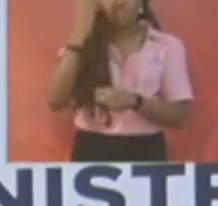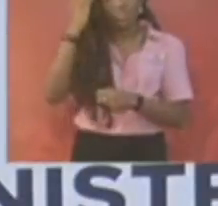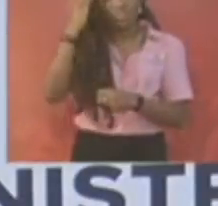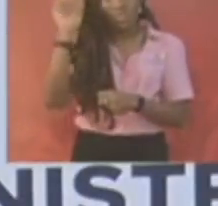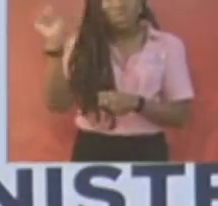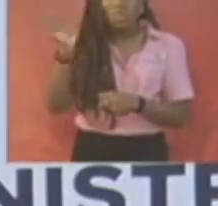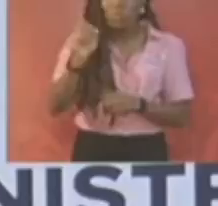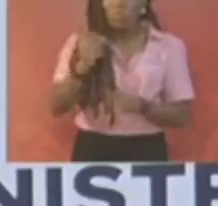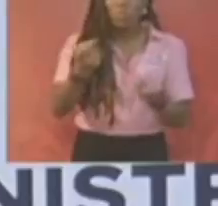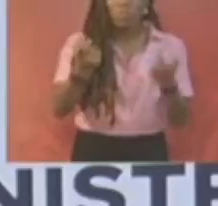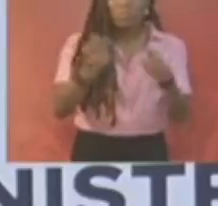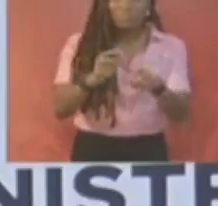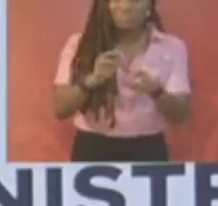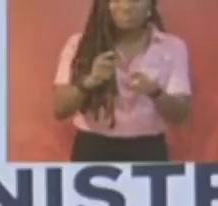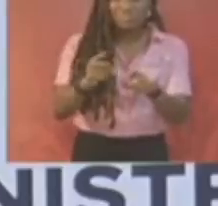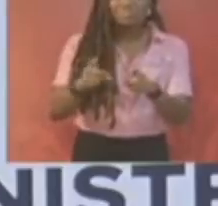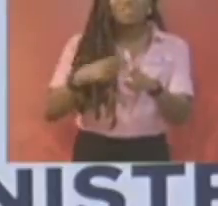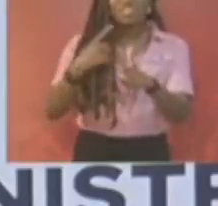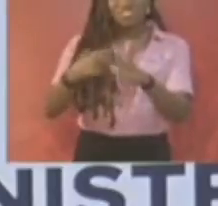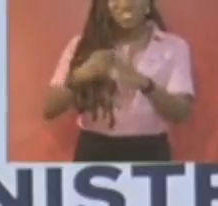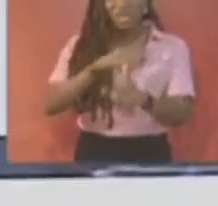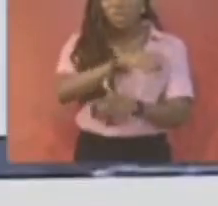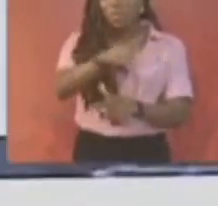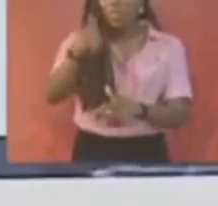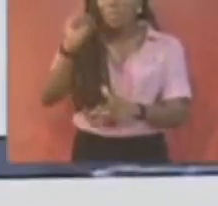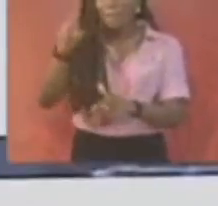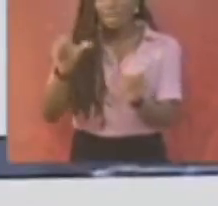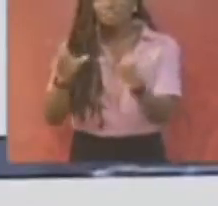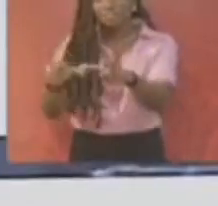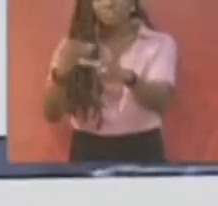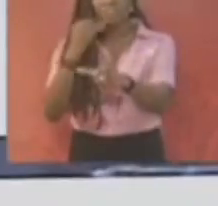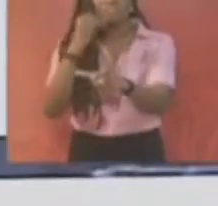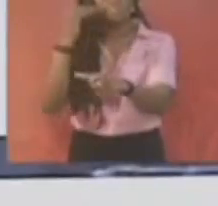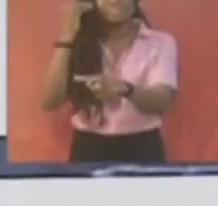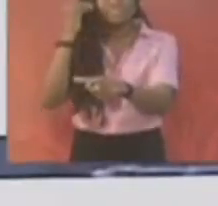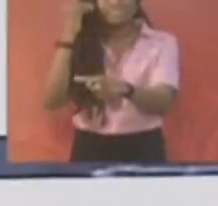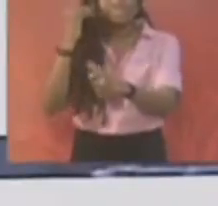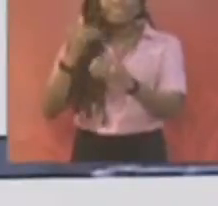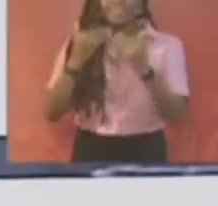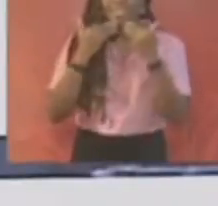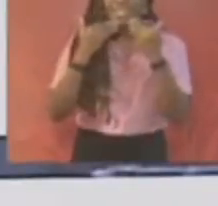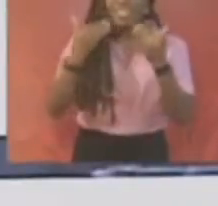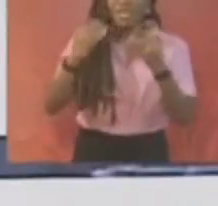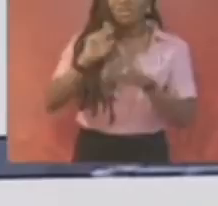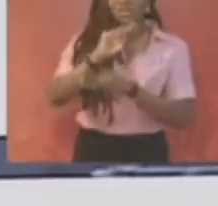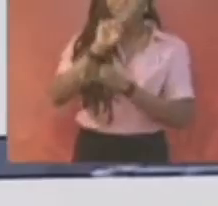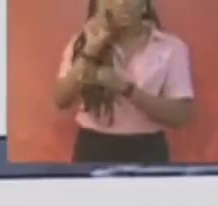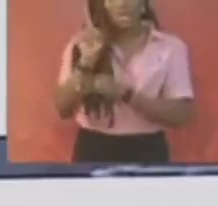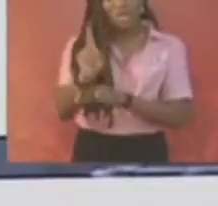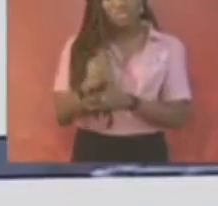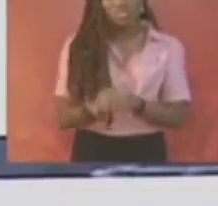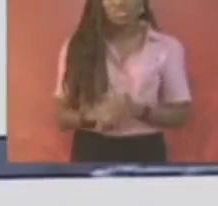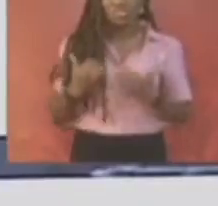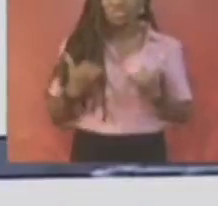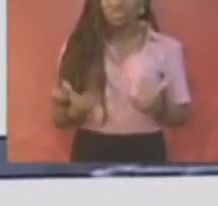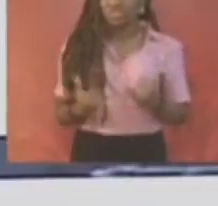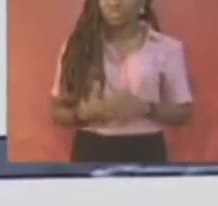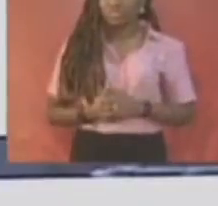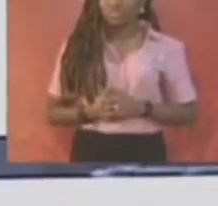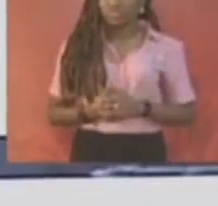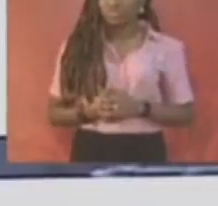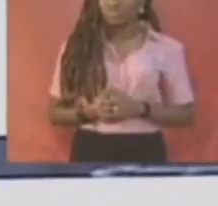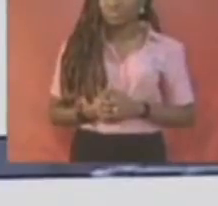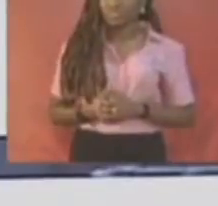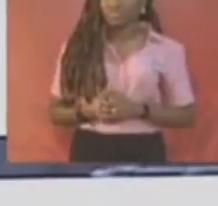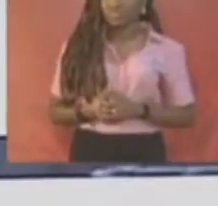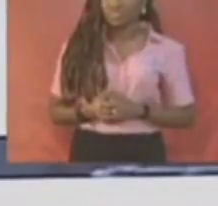answers the question. I turn you over to Prof. Hutchinson. Thank you for the question. In terms of rates,